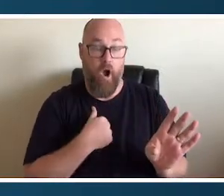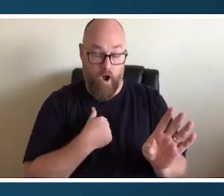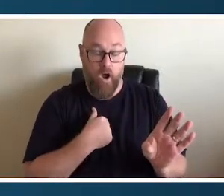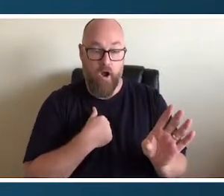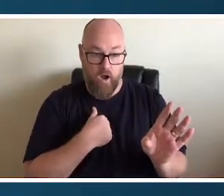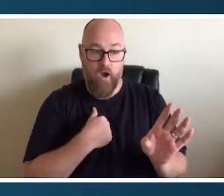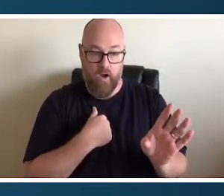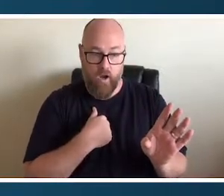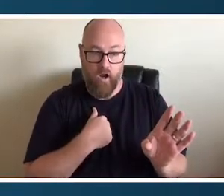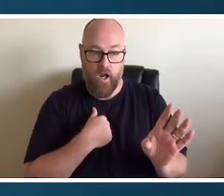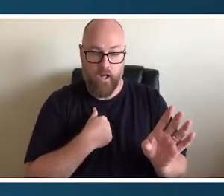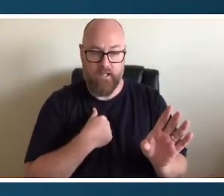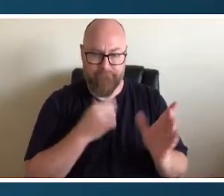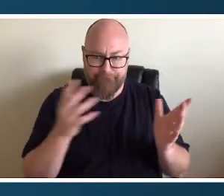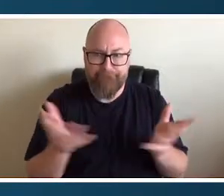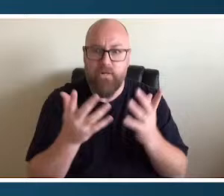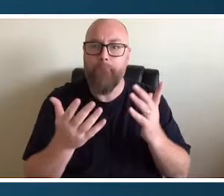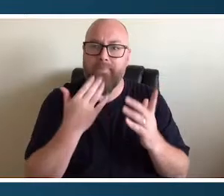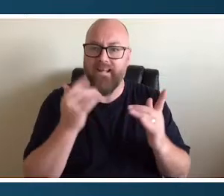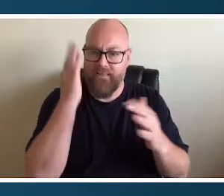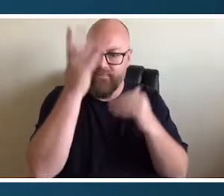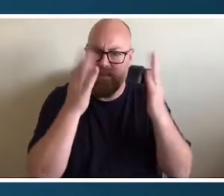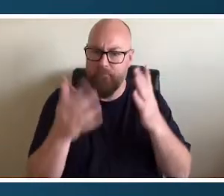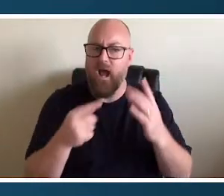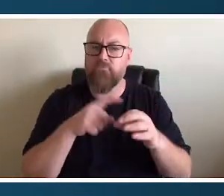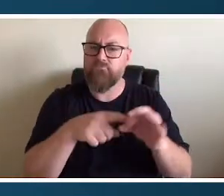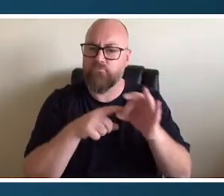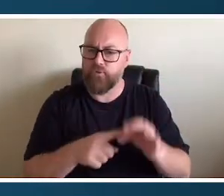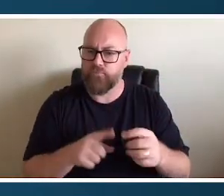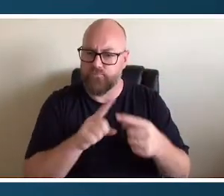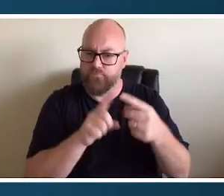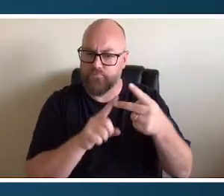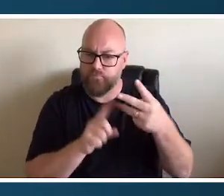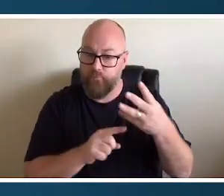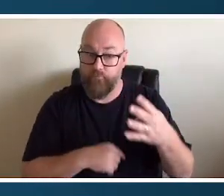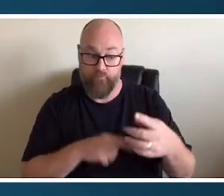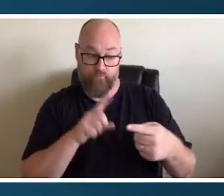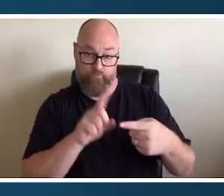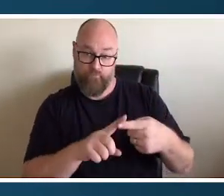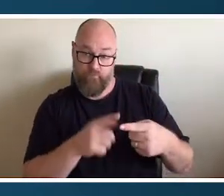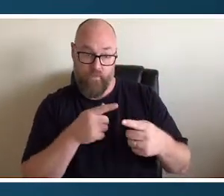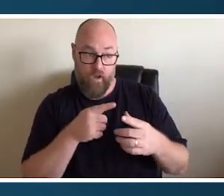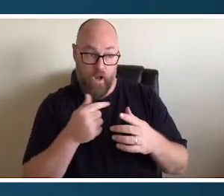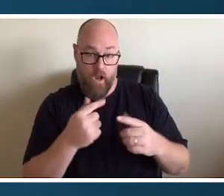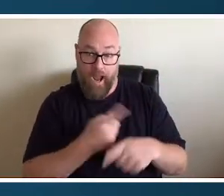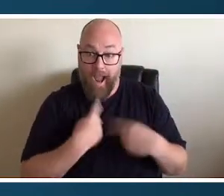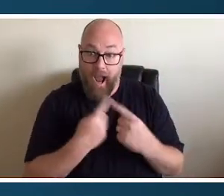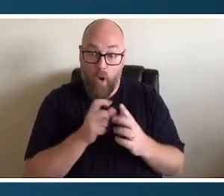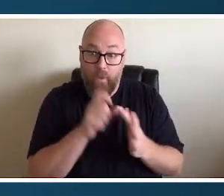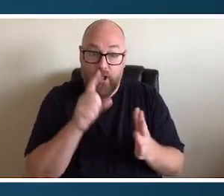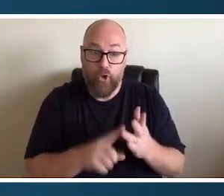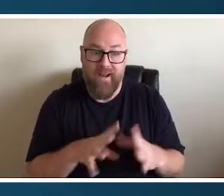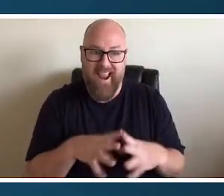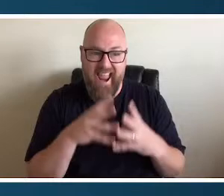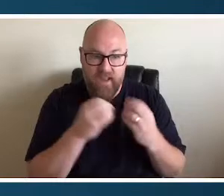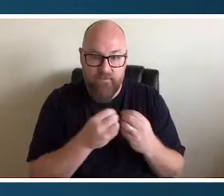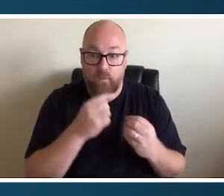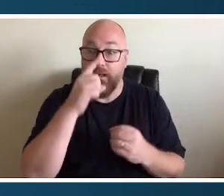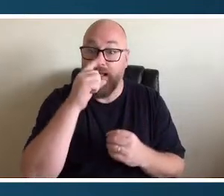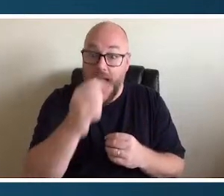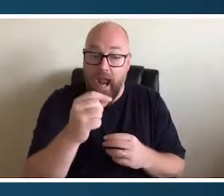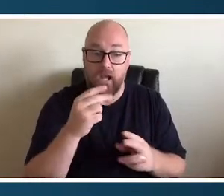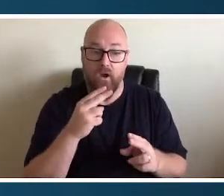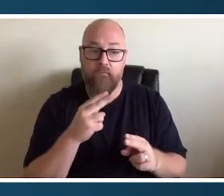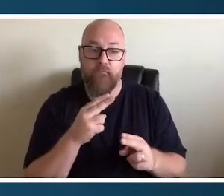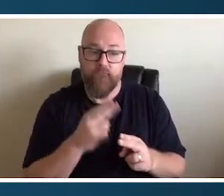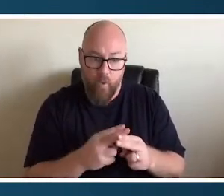the following questions. Are we doing everything possible to provide a space for the most